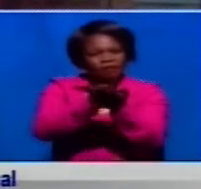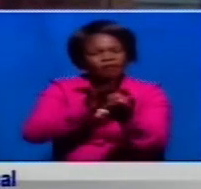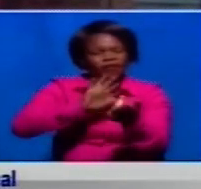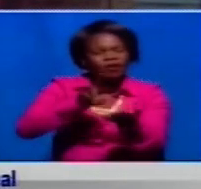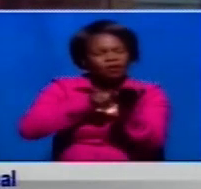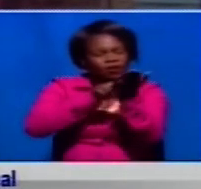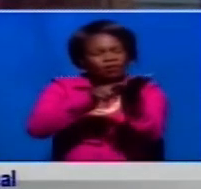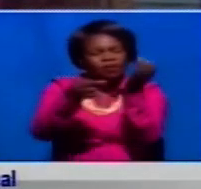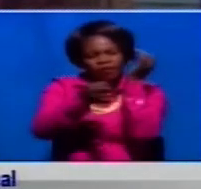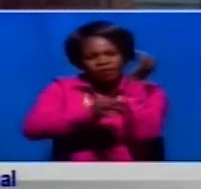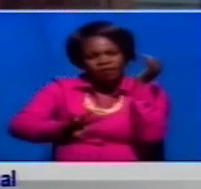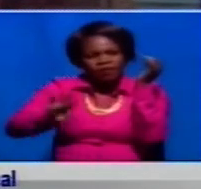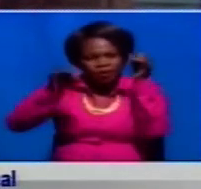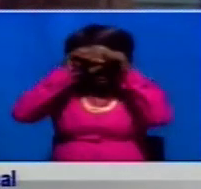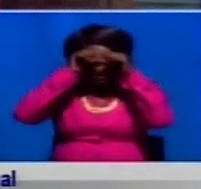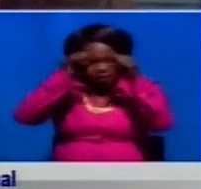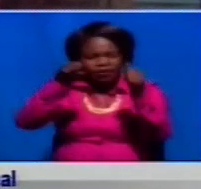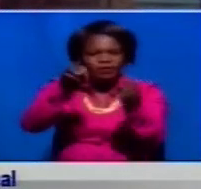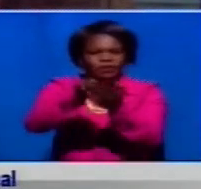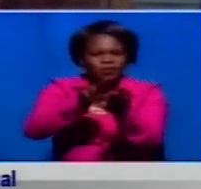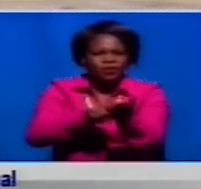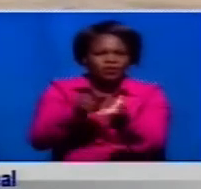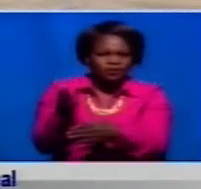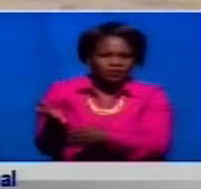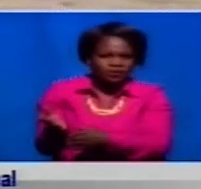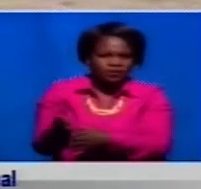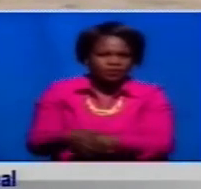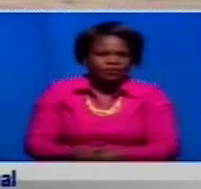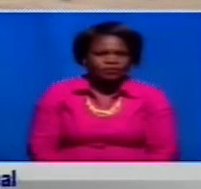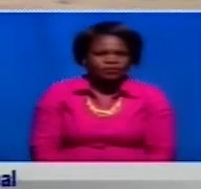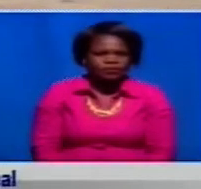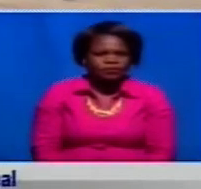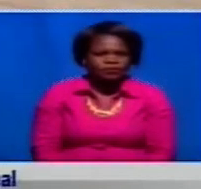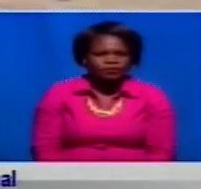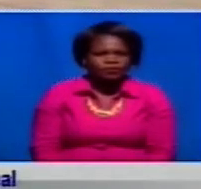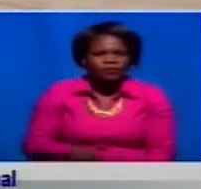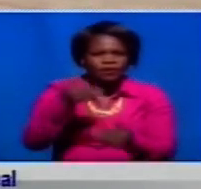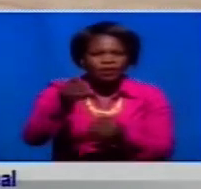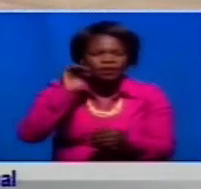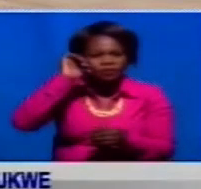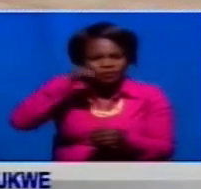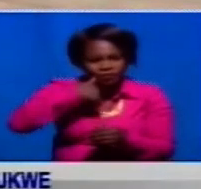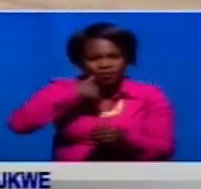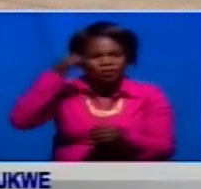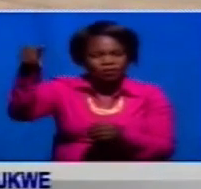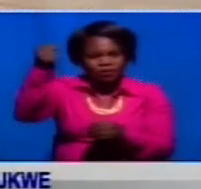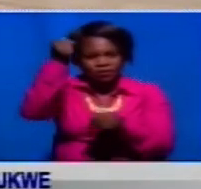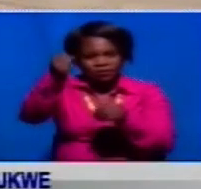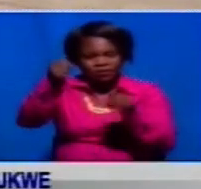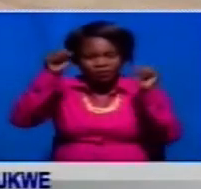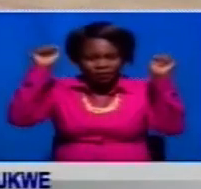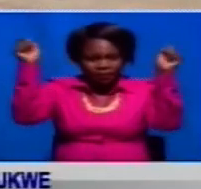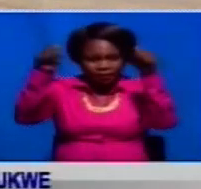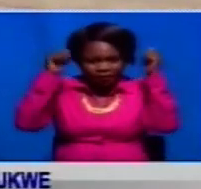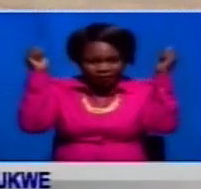foreign heads of state, and she gives details. In the country ahead of tomorrow's inauguration of Zambia's 6th